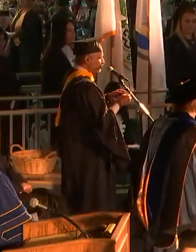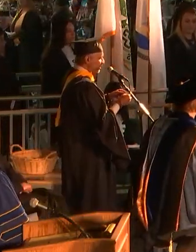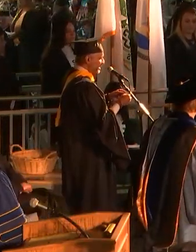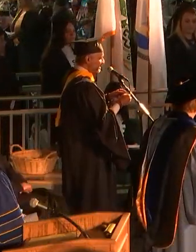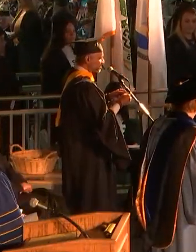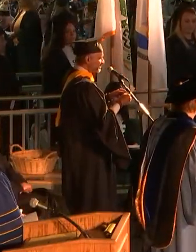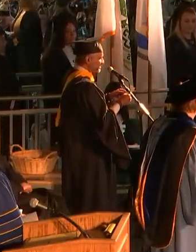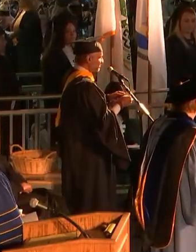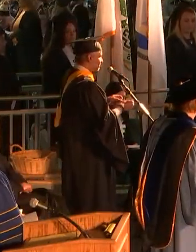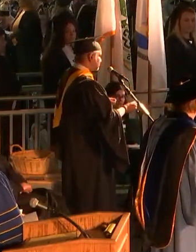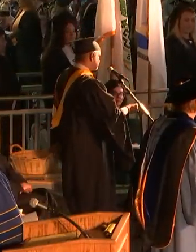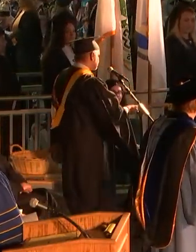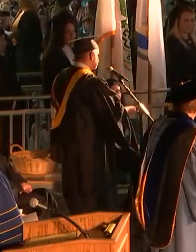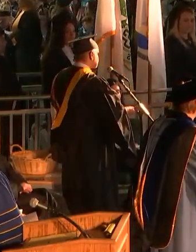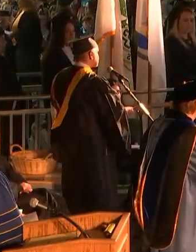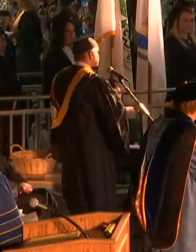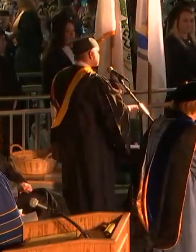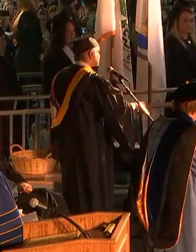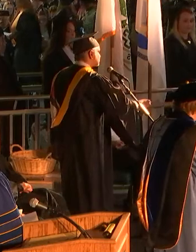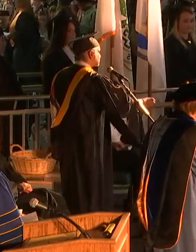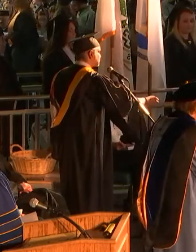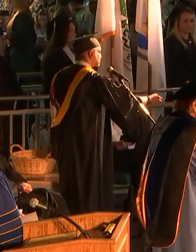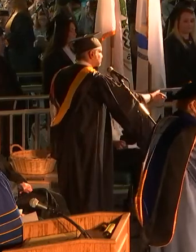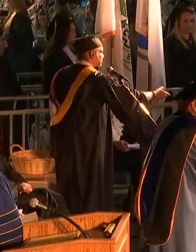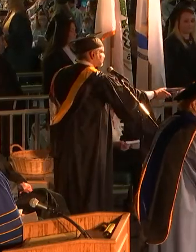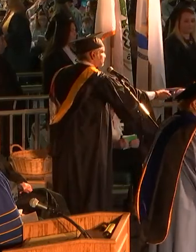Cheyenne Jane Smeaton.